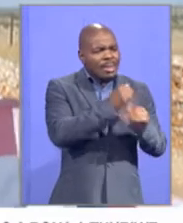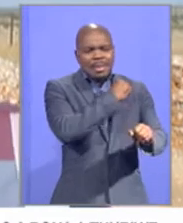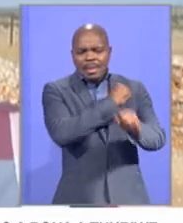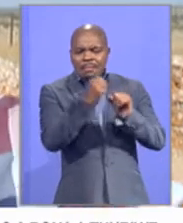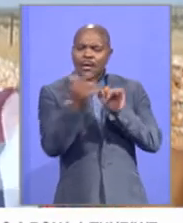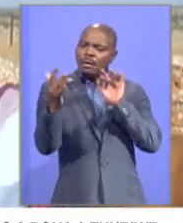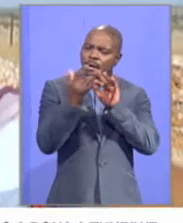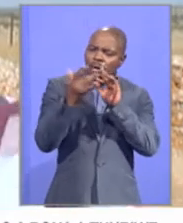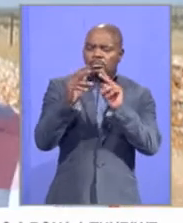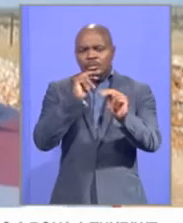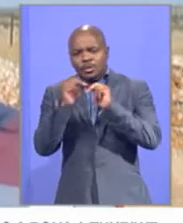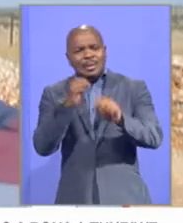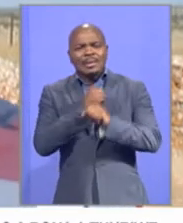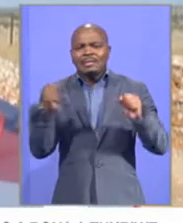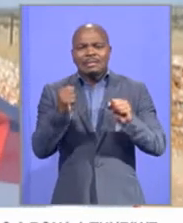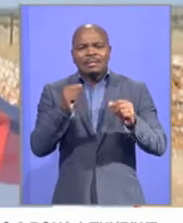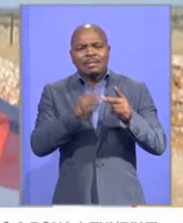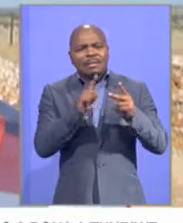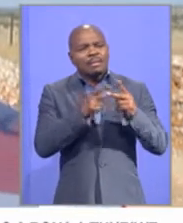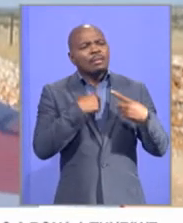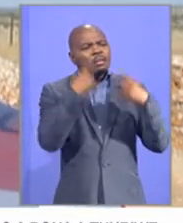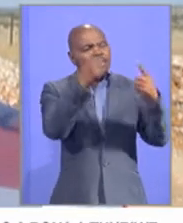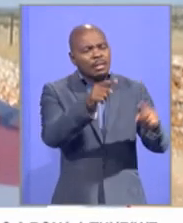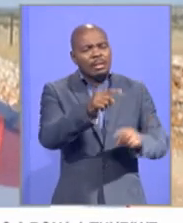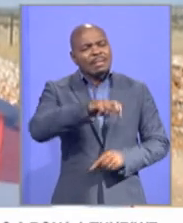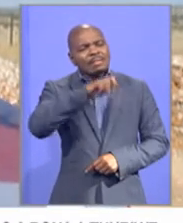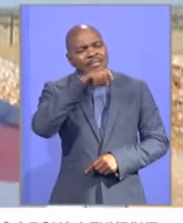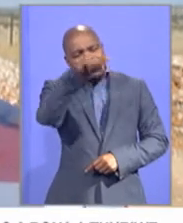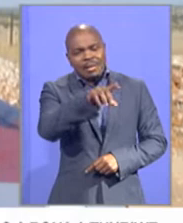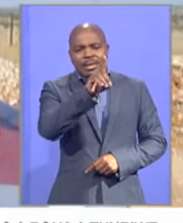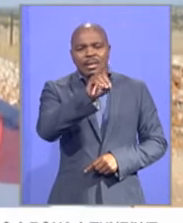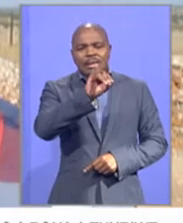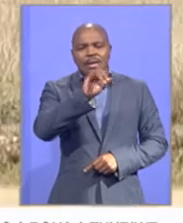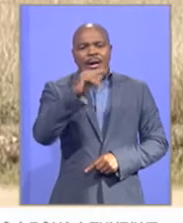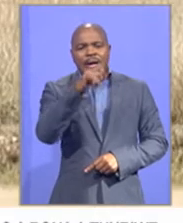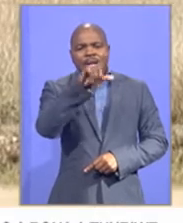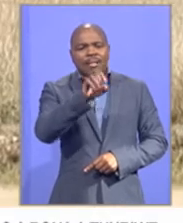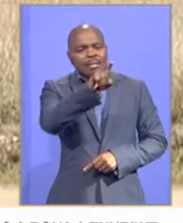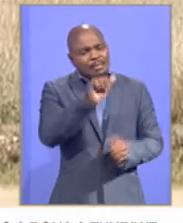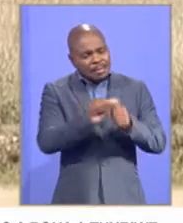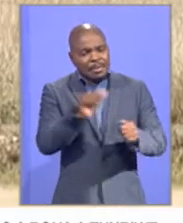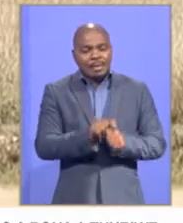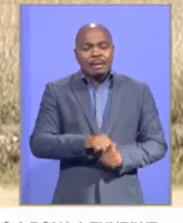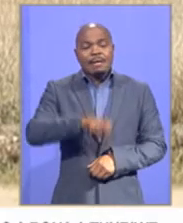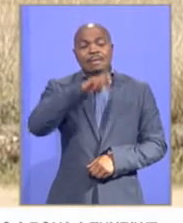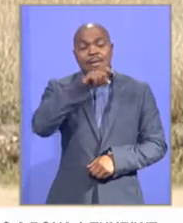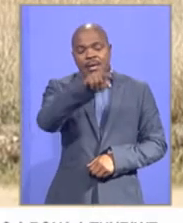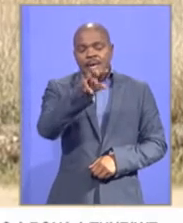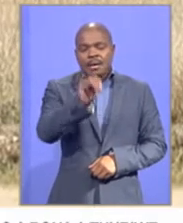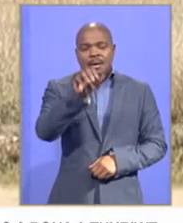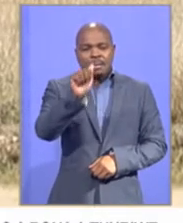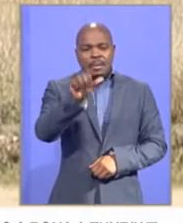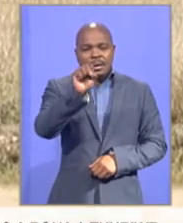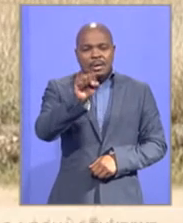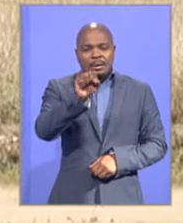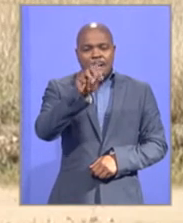goba batla go mabitsela goba ba ya go mošato wa digale ka ge re tshwere pampiri ya bona. Kgosi ya kwa teng Malesela Dikgale le ene